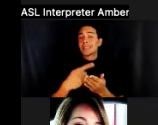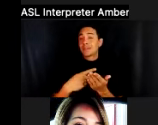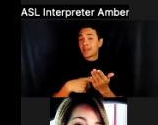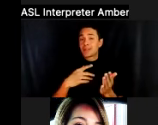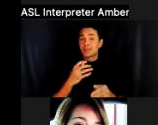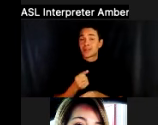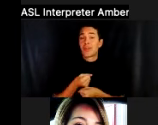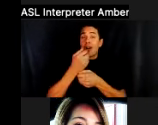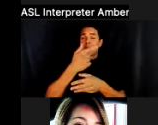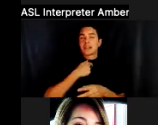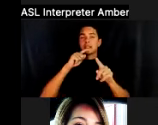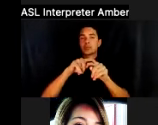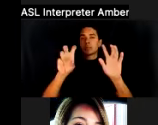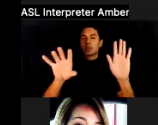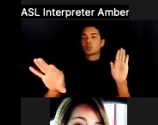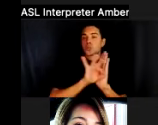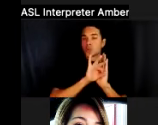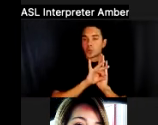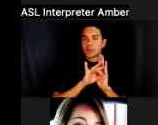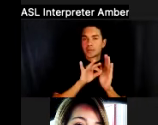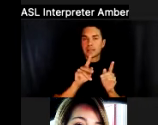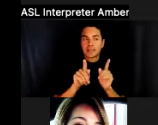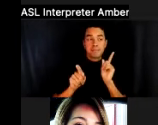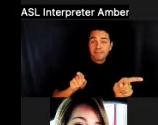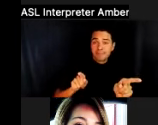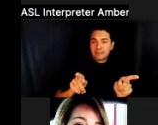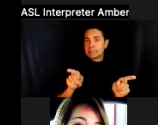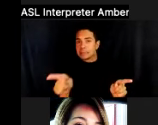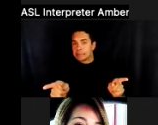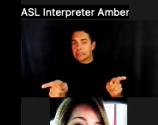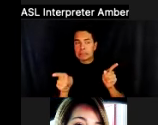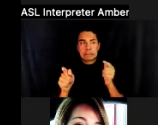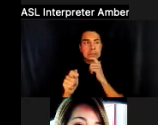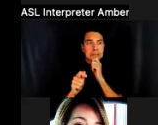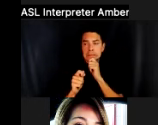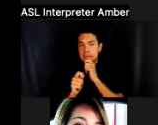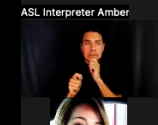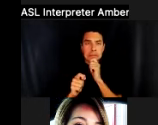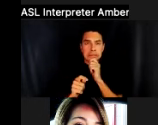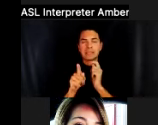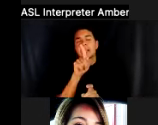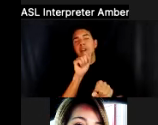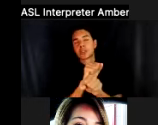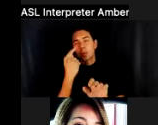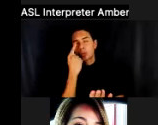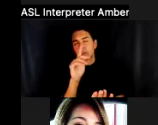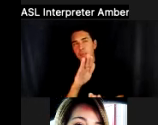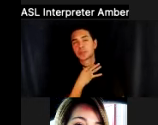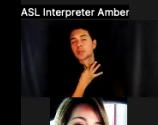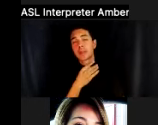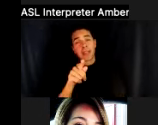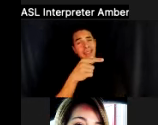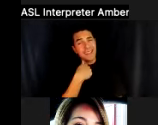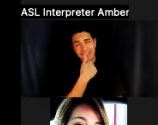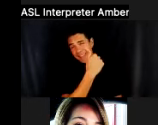sides. For example, I mean, actually, I wonder, do you guys have an example of this? Like